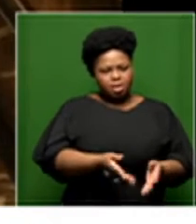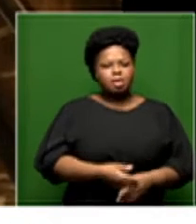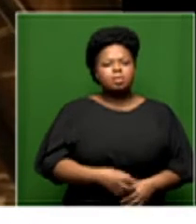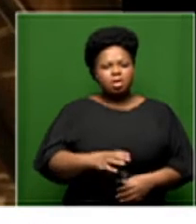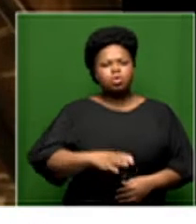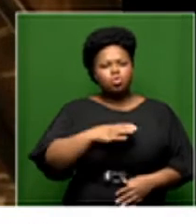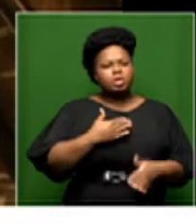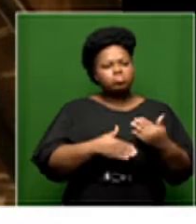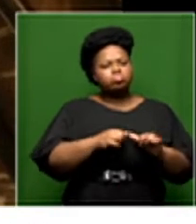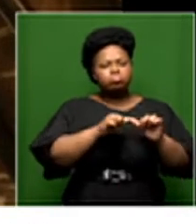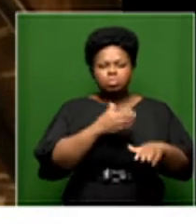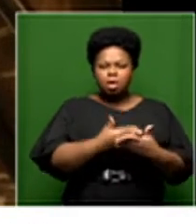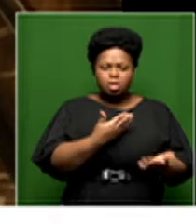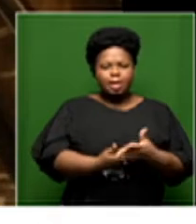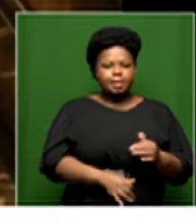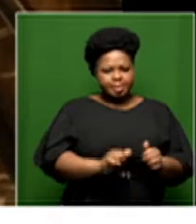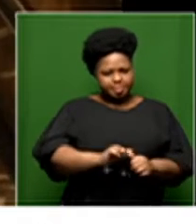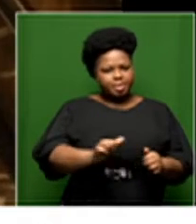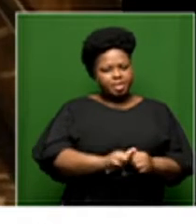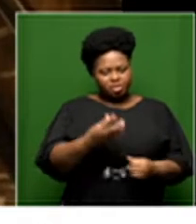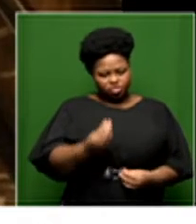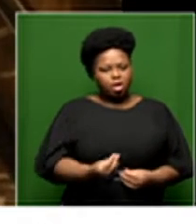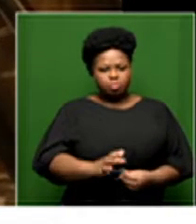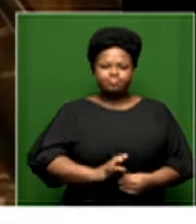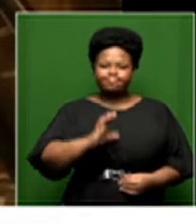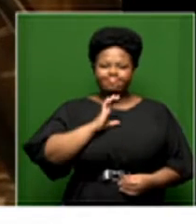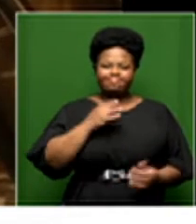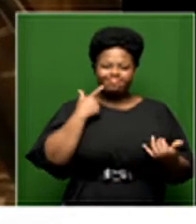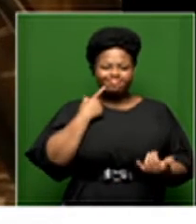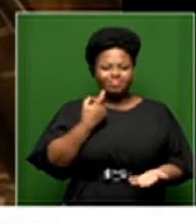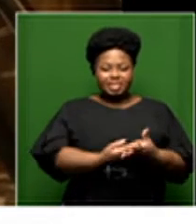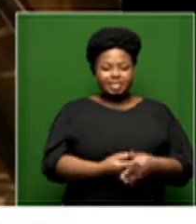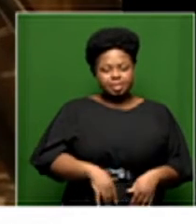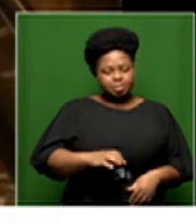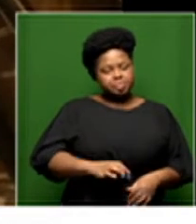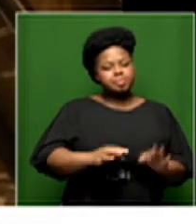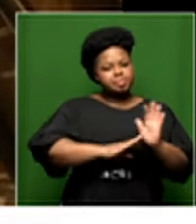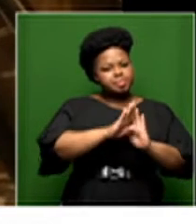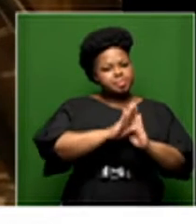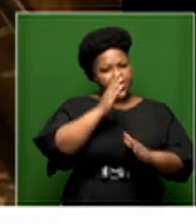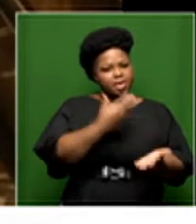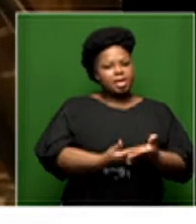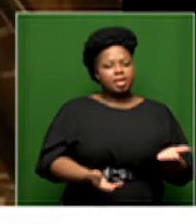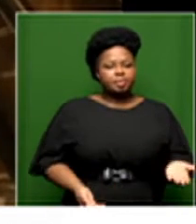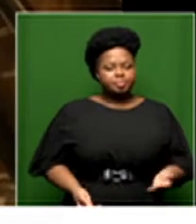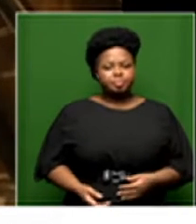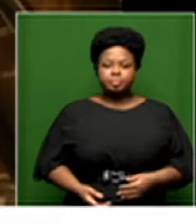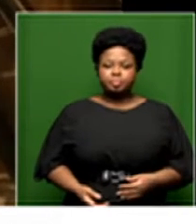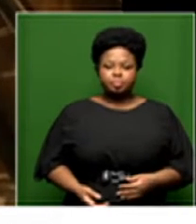and the program. That does give that child confidence. It develops this confidence